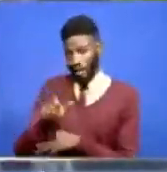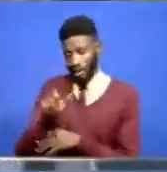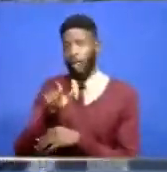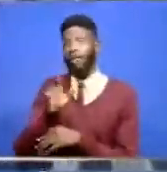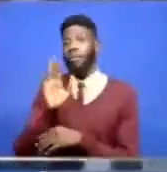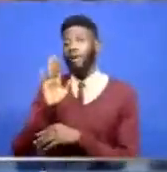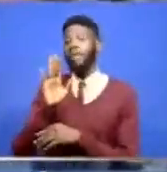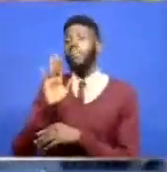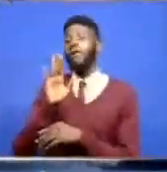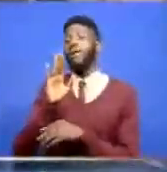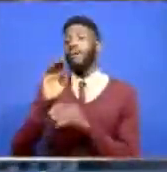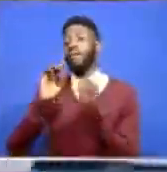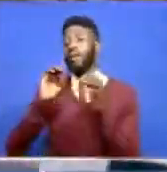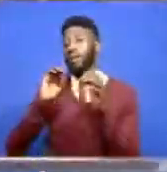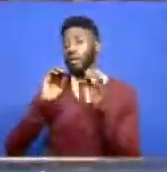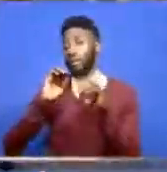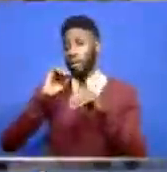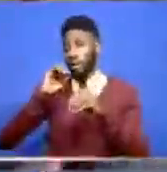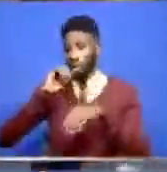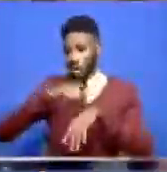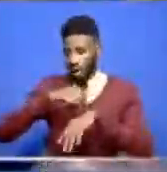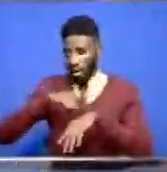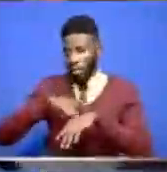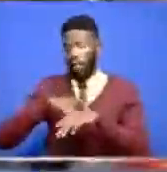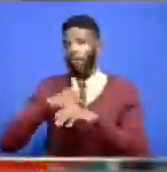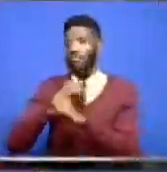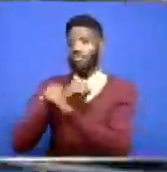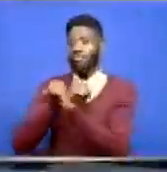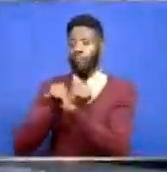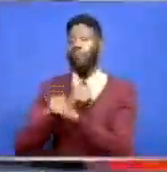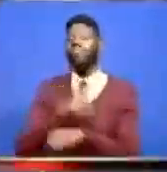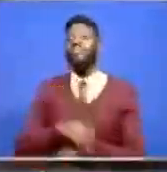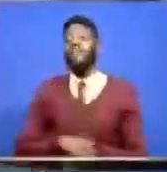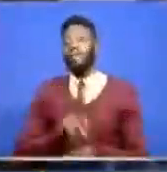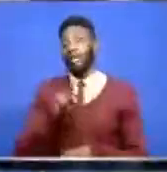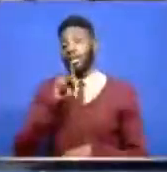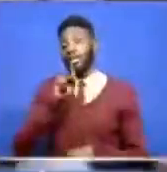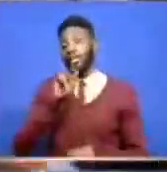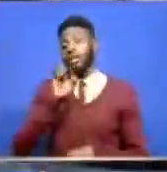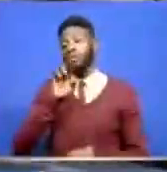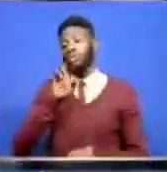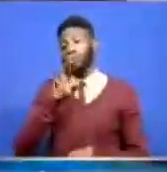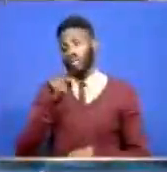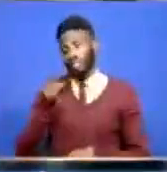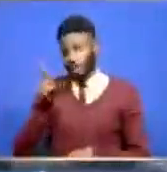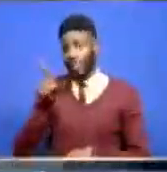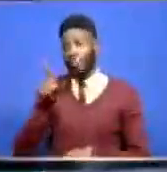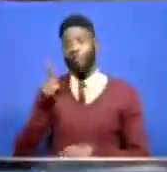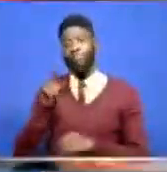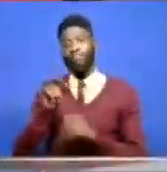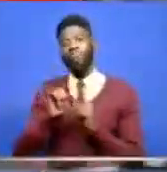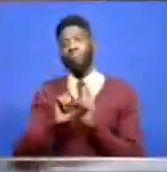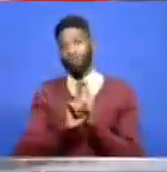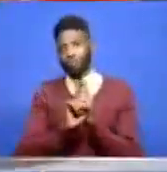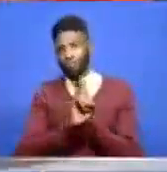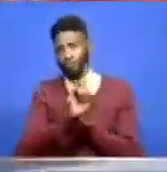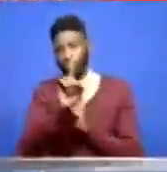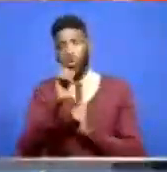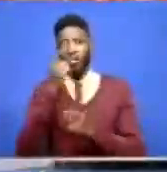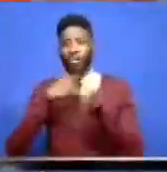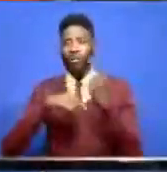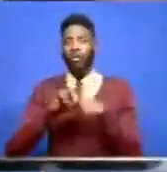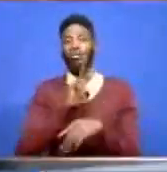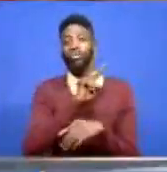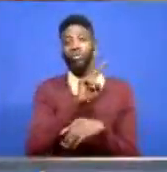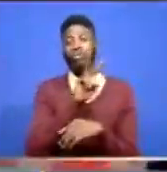that included two-time world champion Abel Kirui. Ekiru picked up the pace after 35 kilometers to win the event in a world-leading time of 2 hours 2